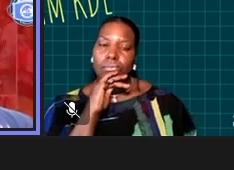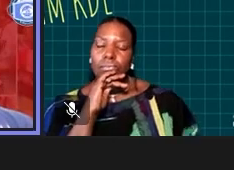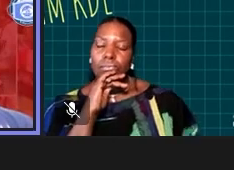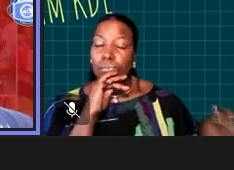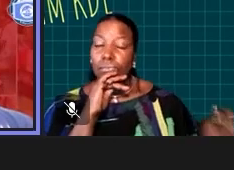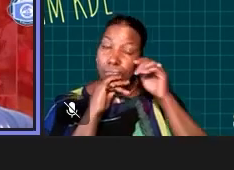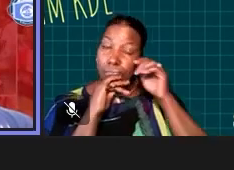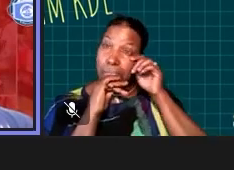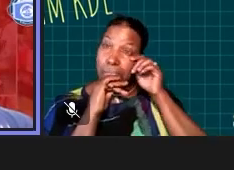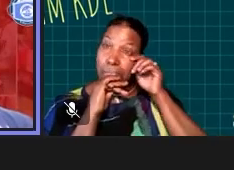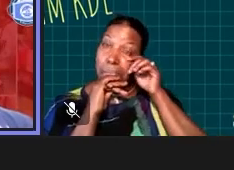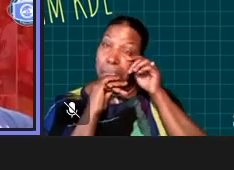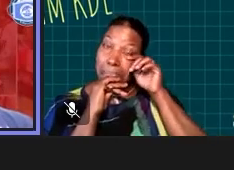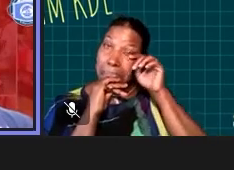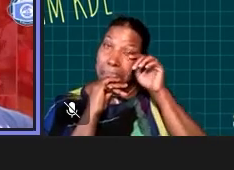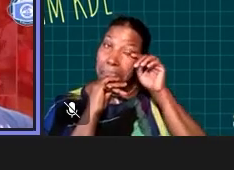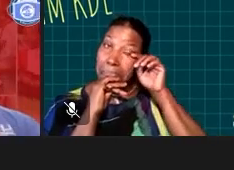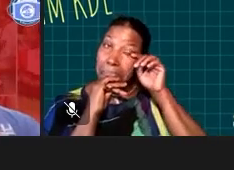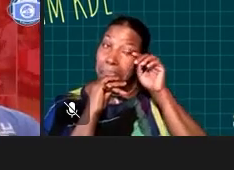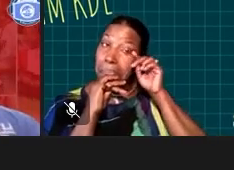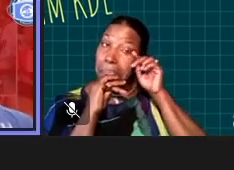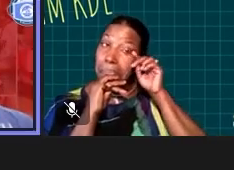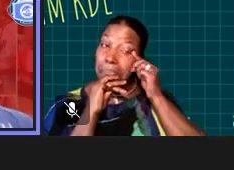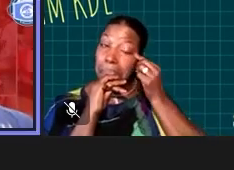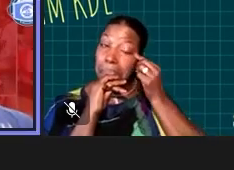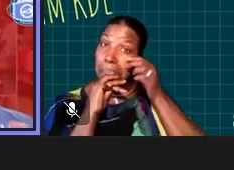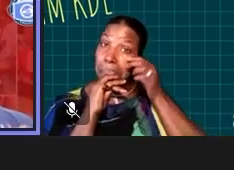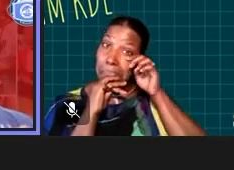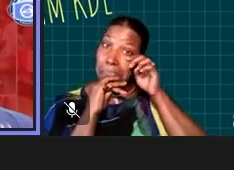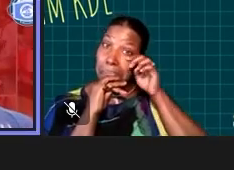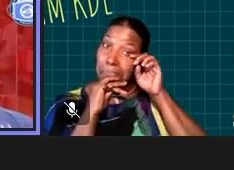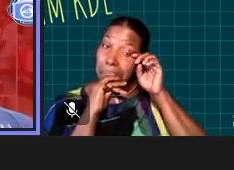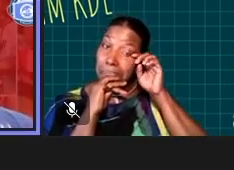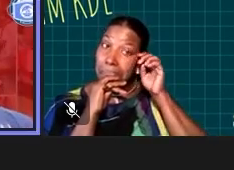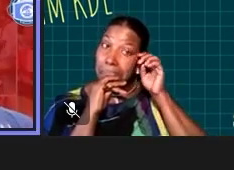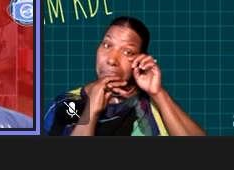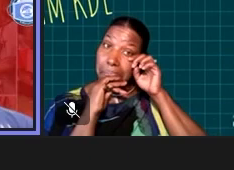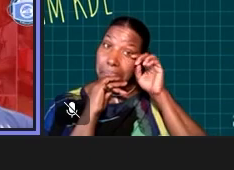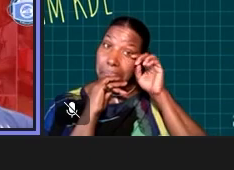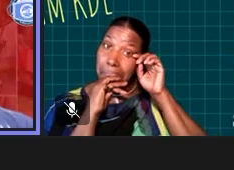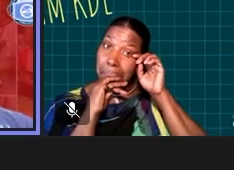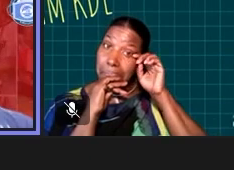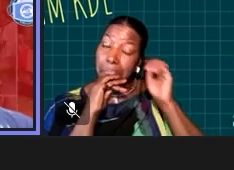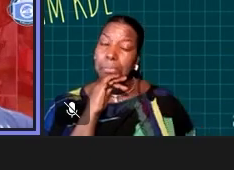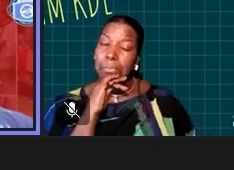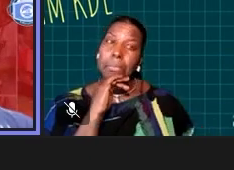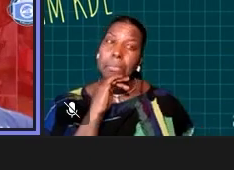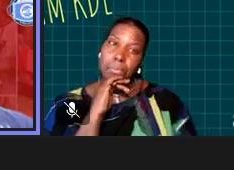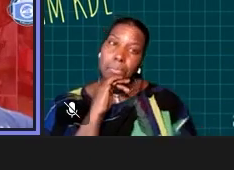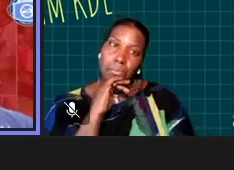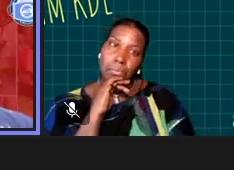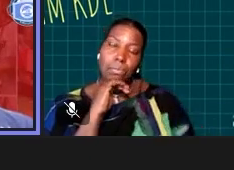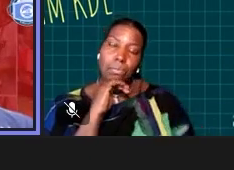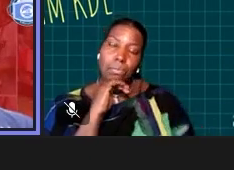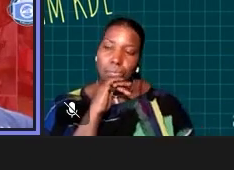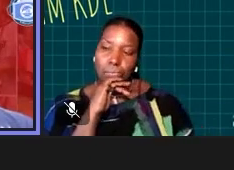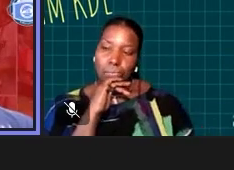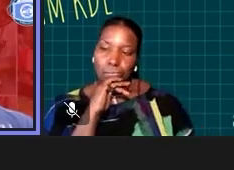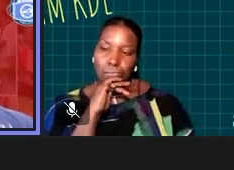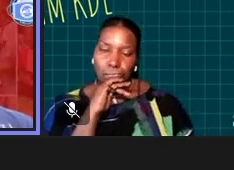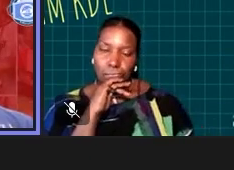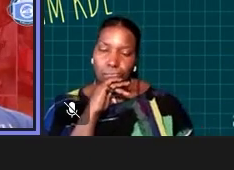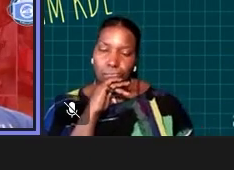proposals, they select their winning provider. There is a contract that gets signed before you file the